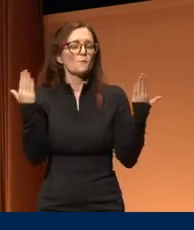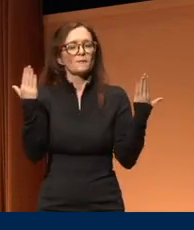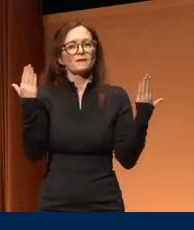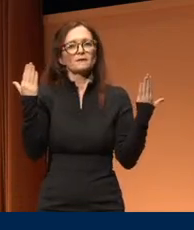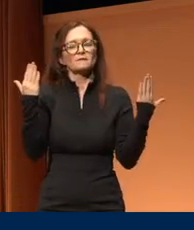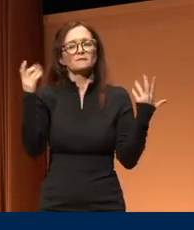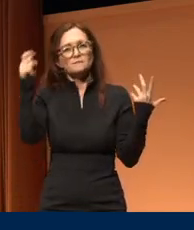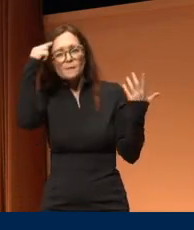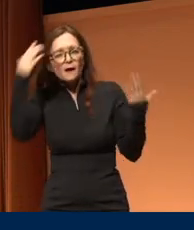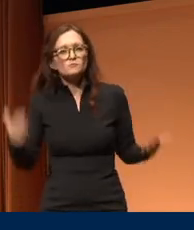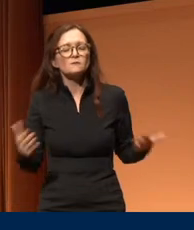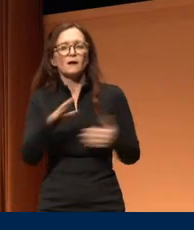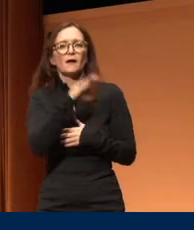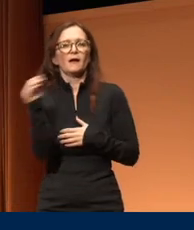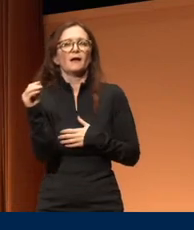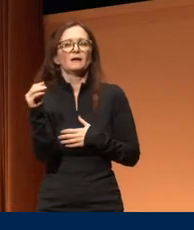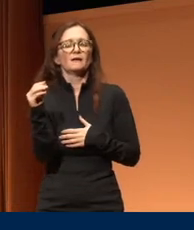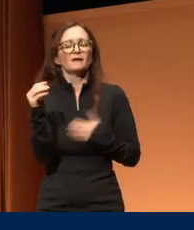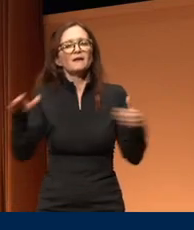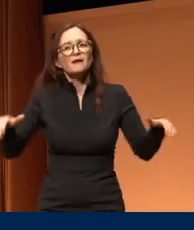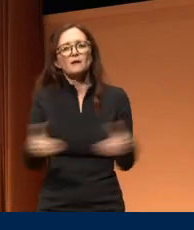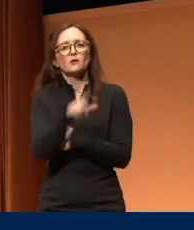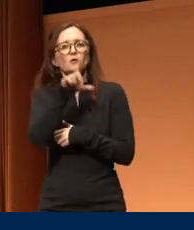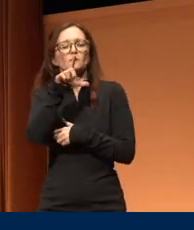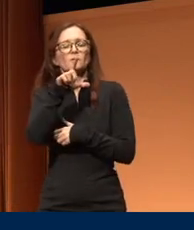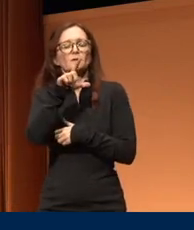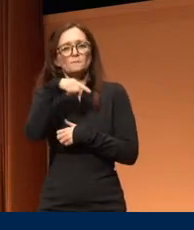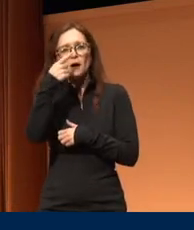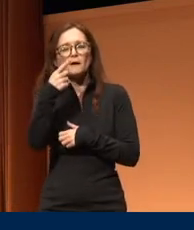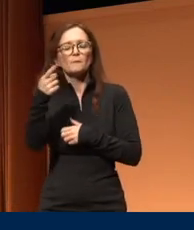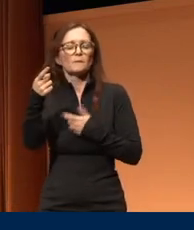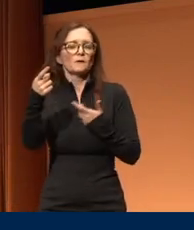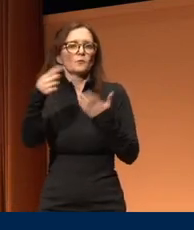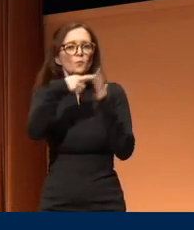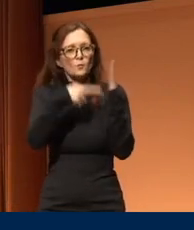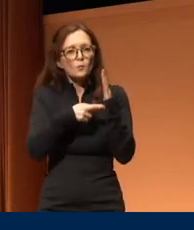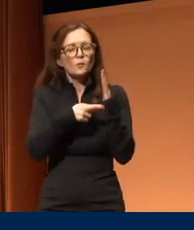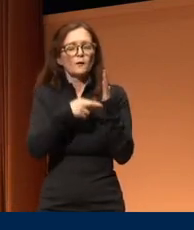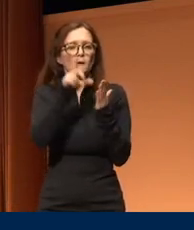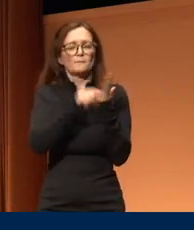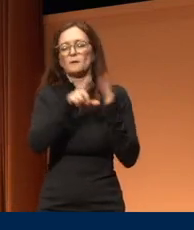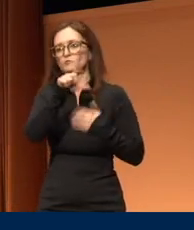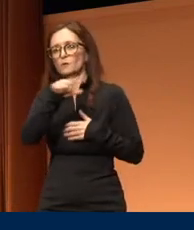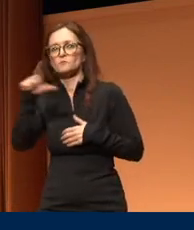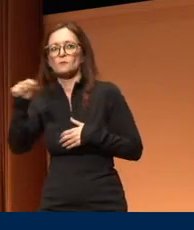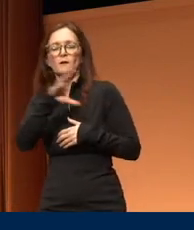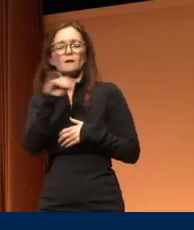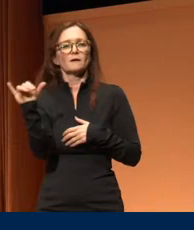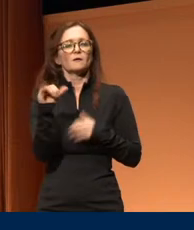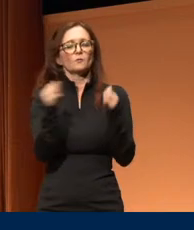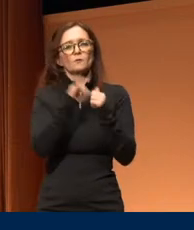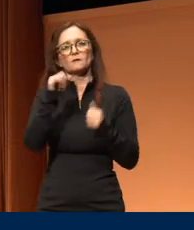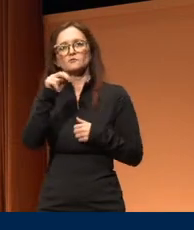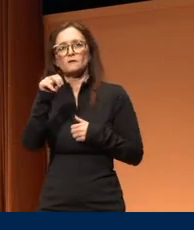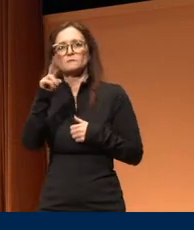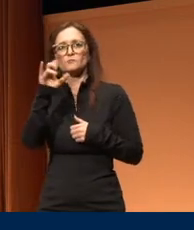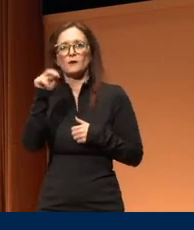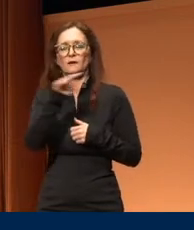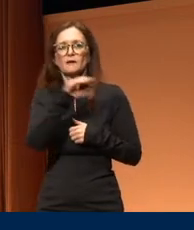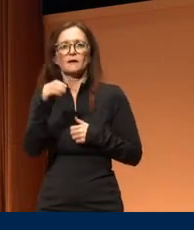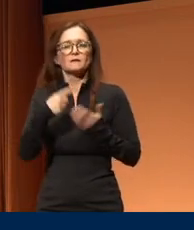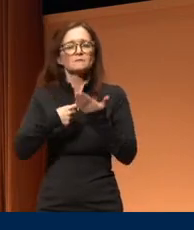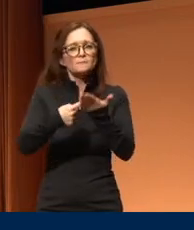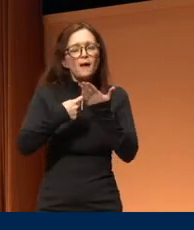Rule for the 20th Century, which was published in 2020, and with Jason Brennan,